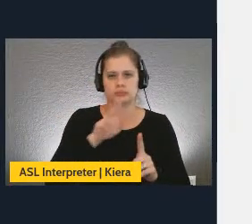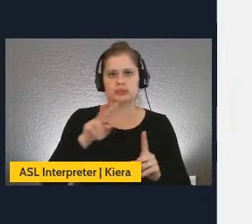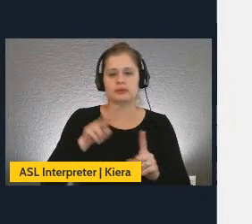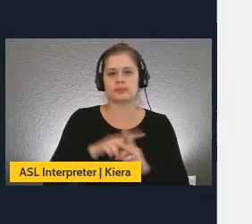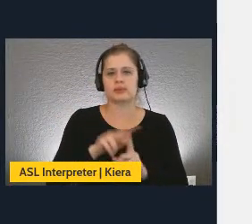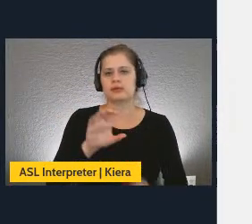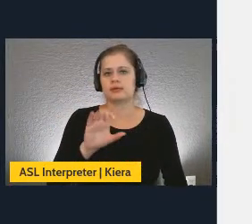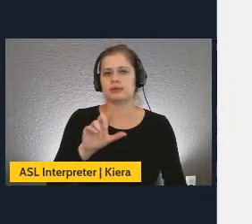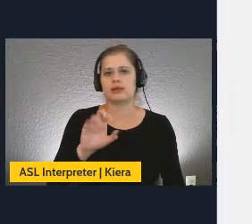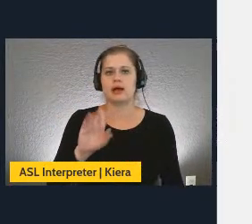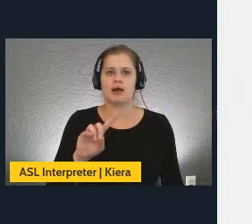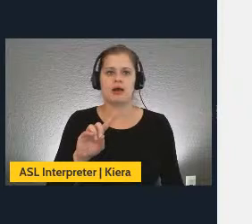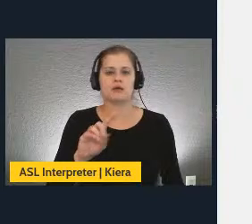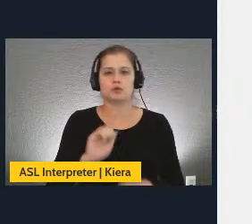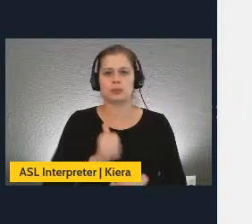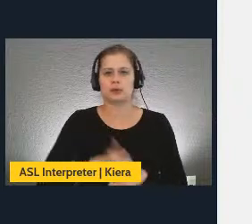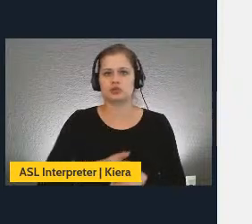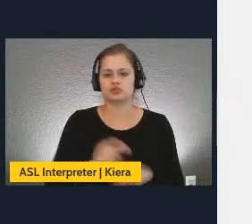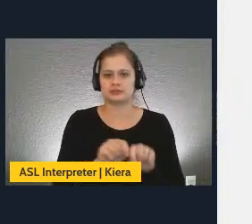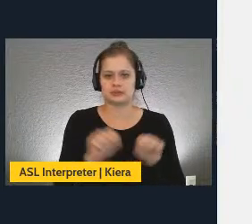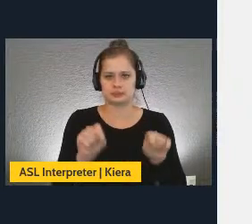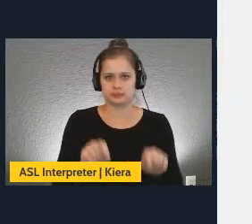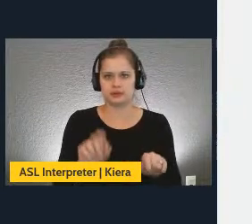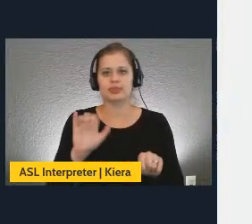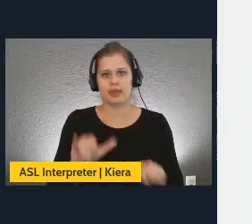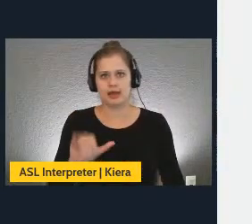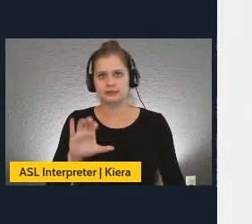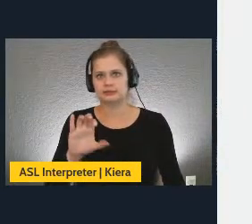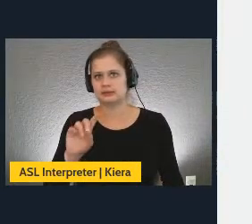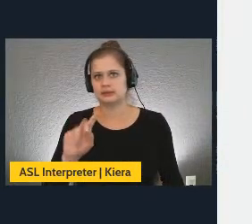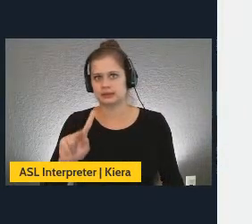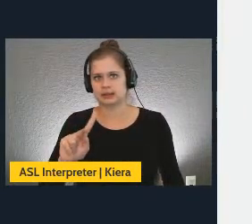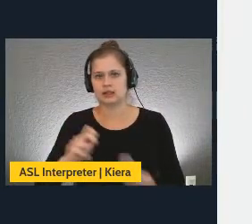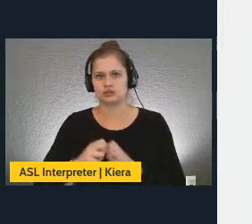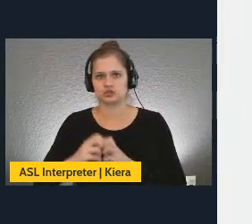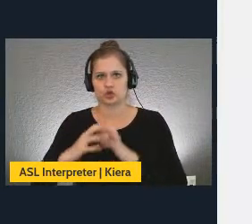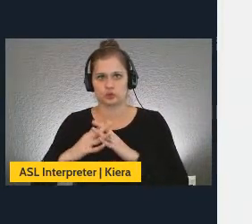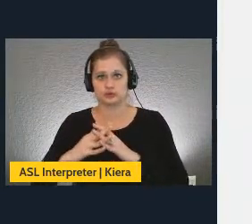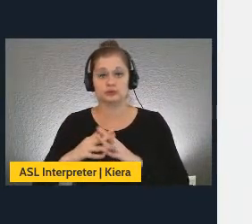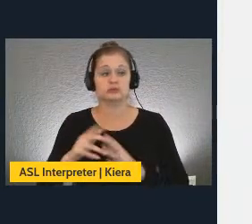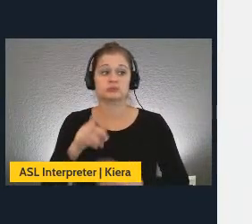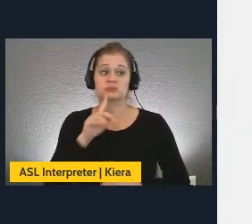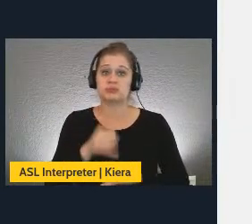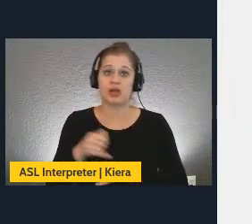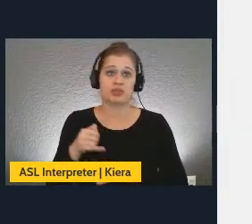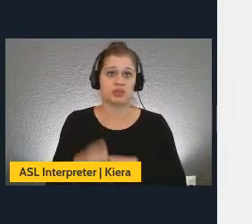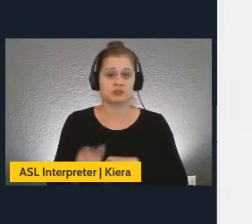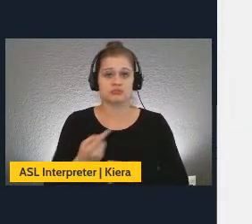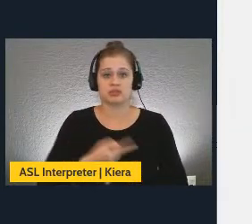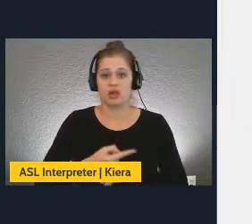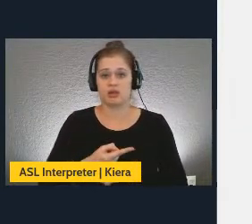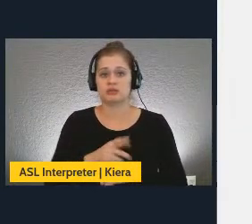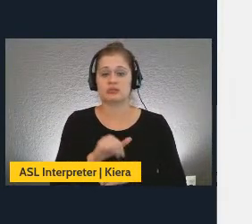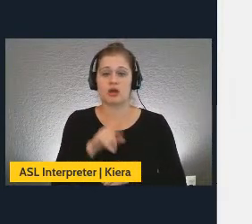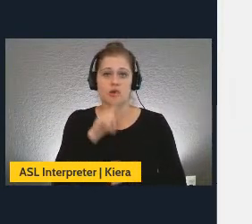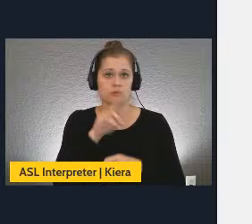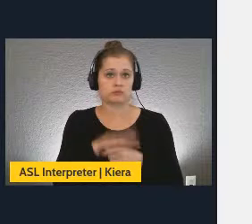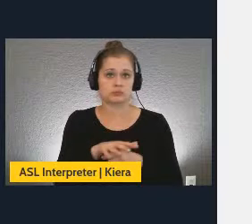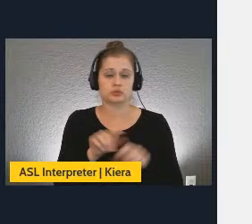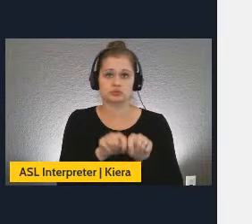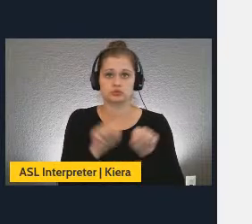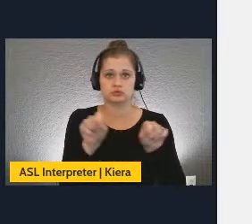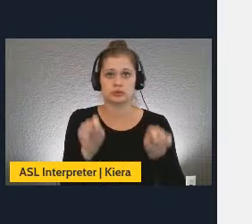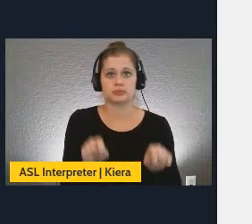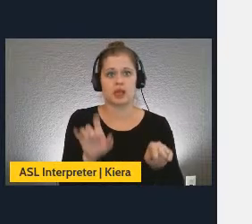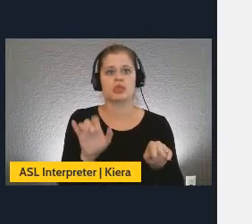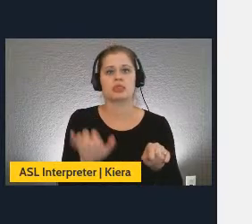gets generated by the CDK application. Because at the end of the day, the CloudFormation template is a source of truth of